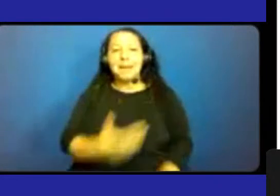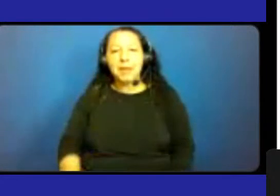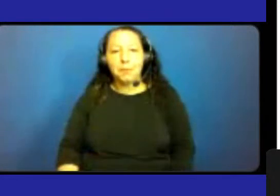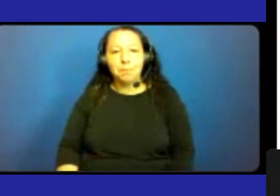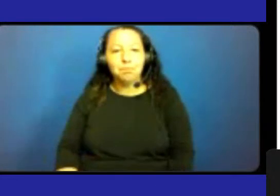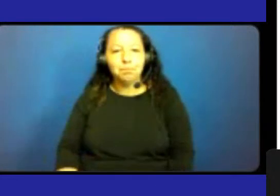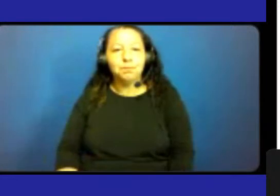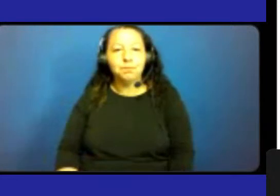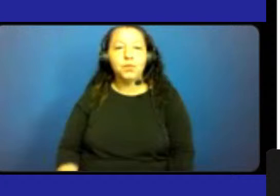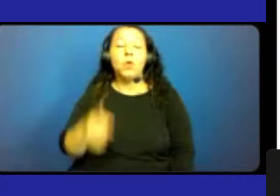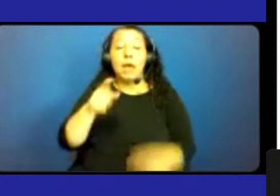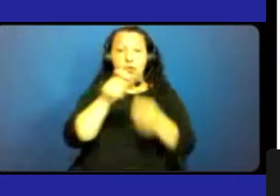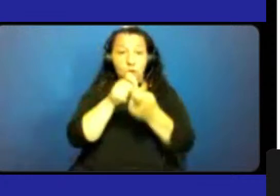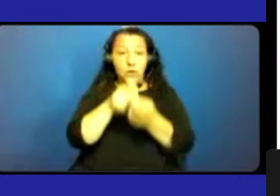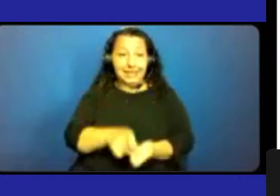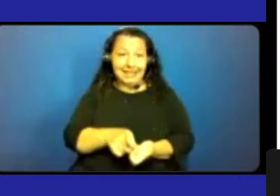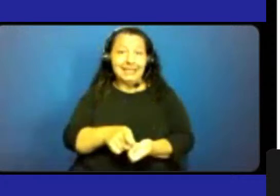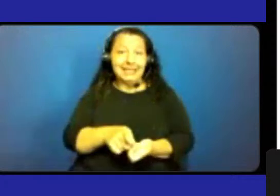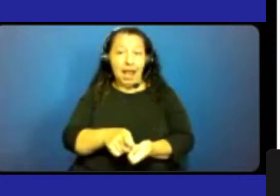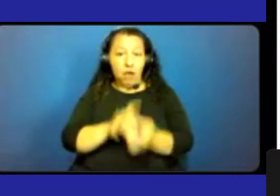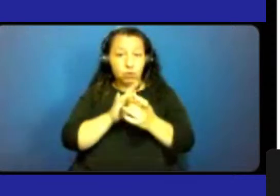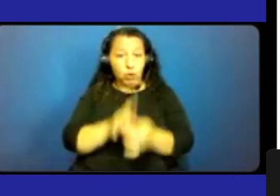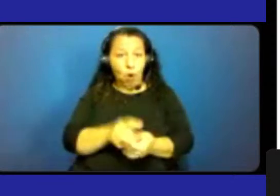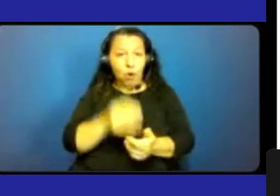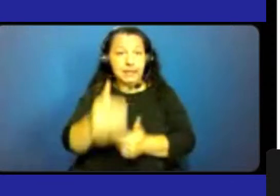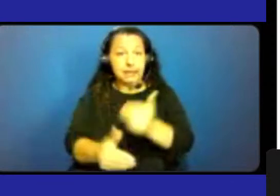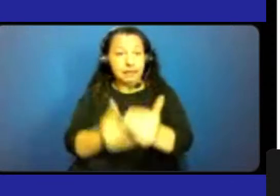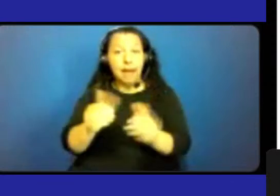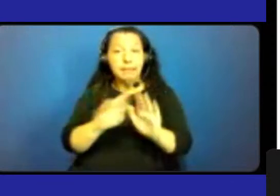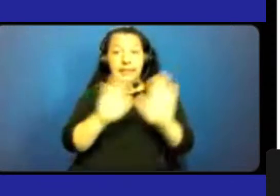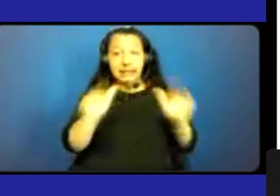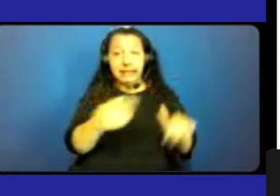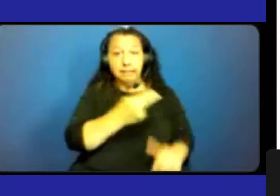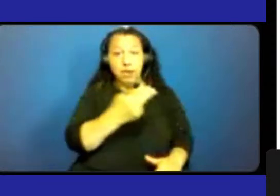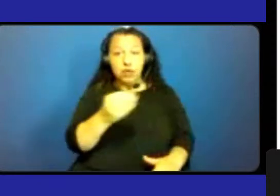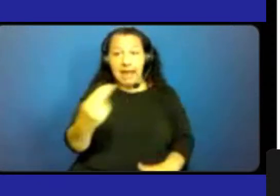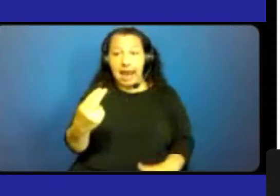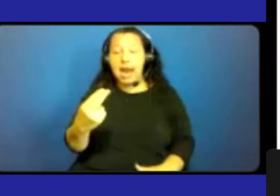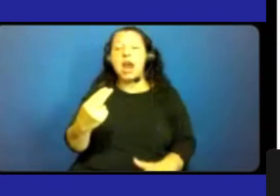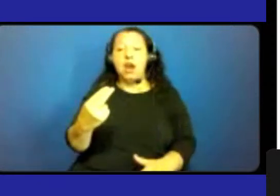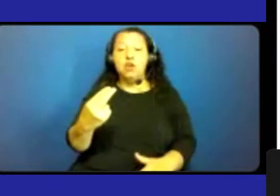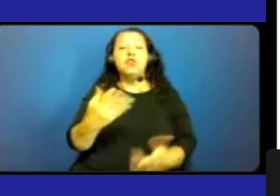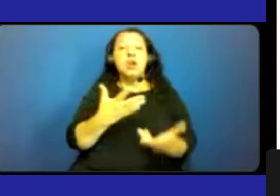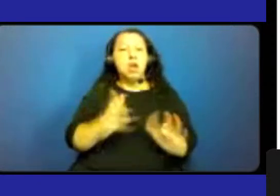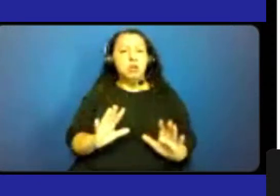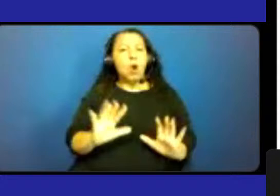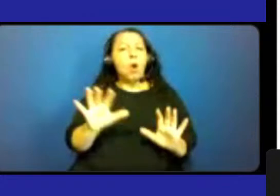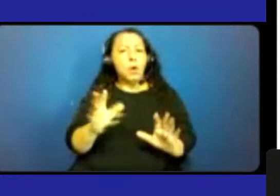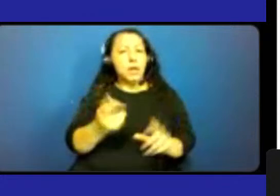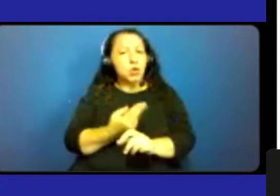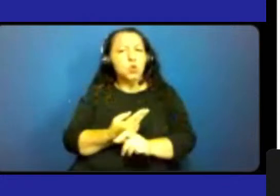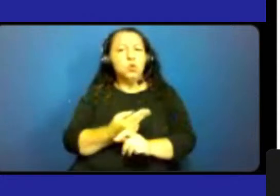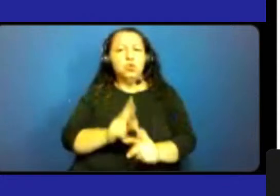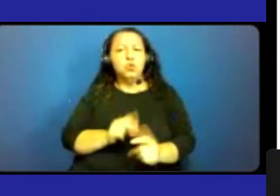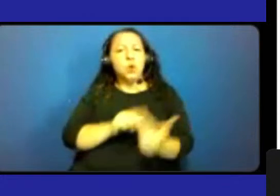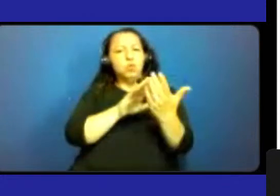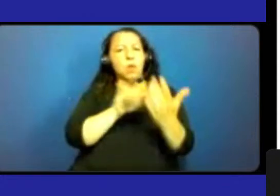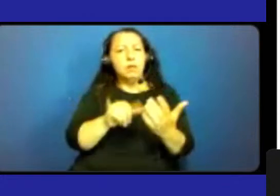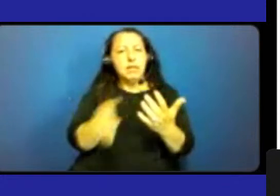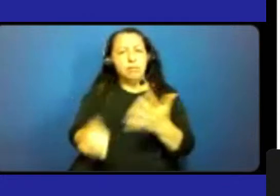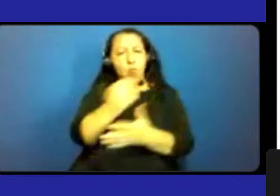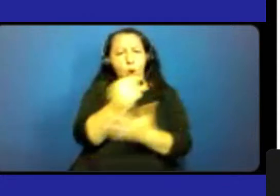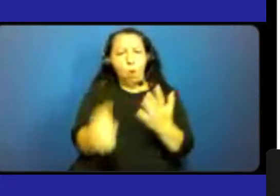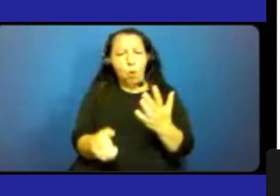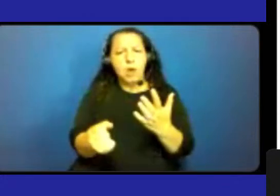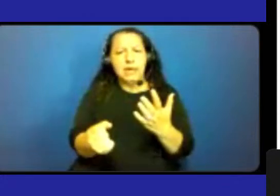details on the steps that the system has taken in order to address those priorities. And I will say, in the